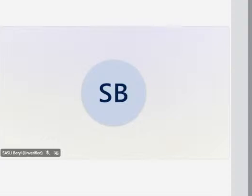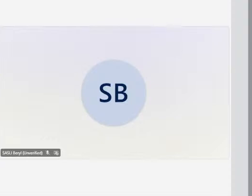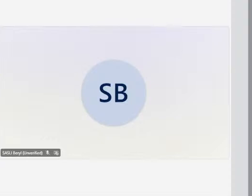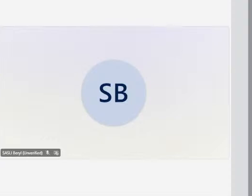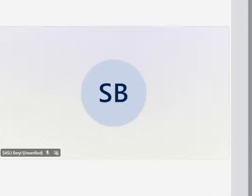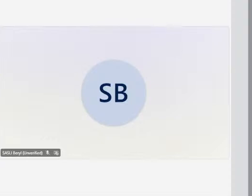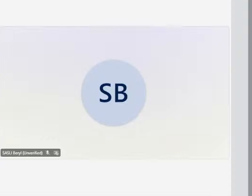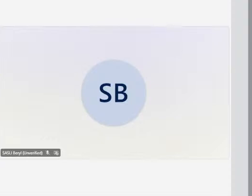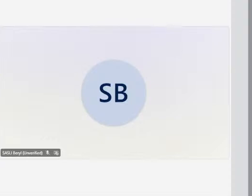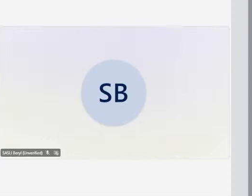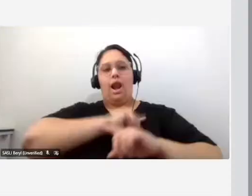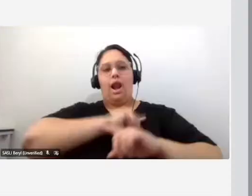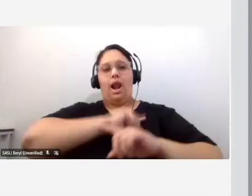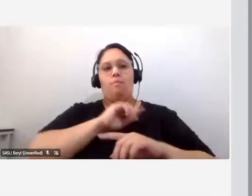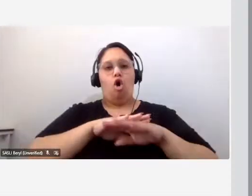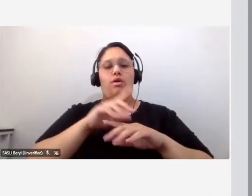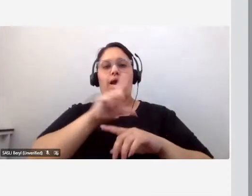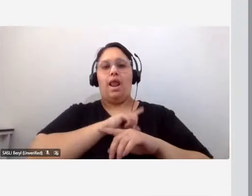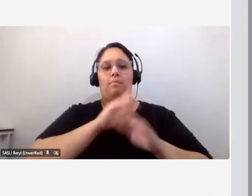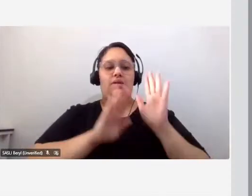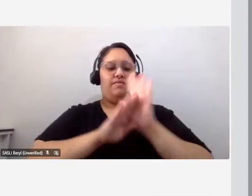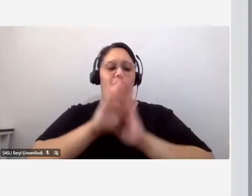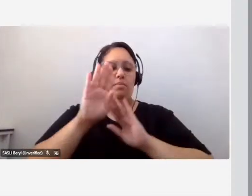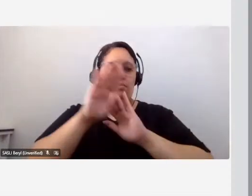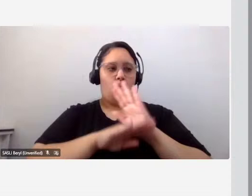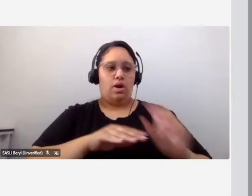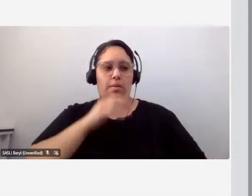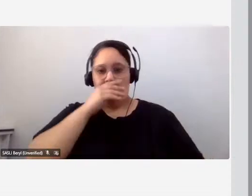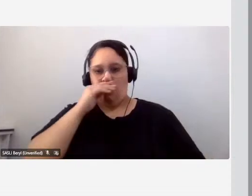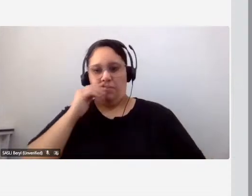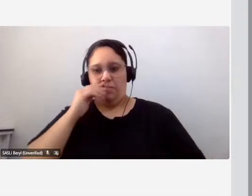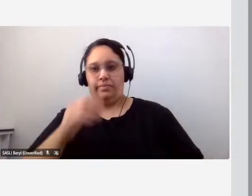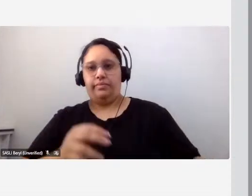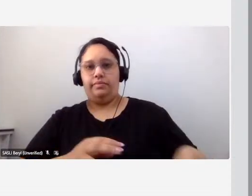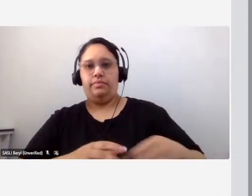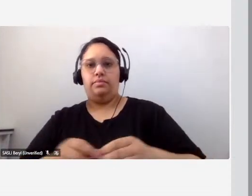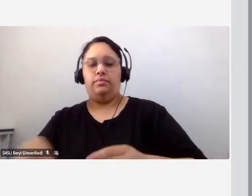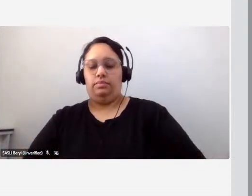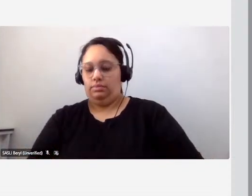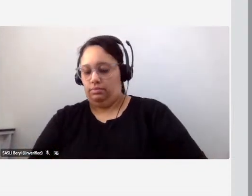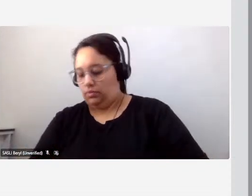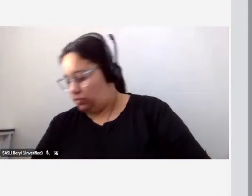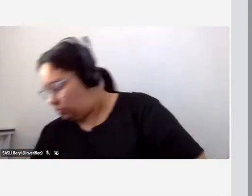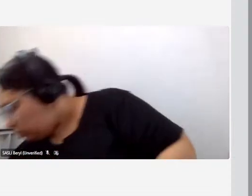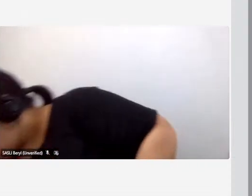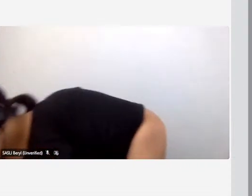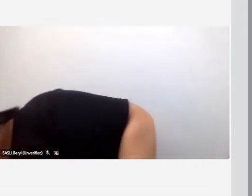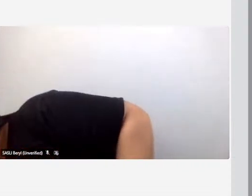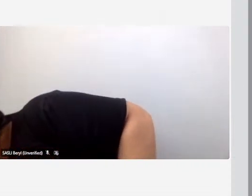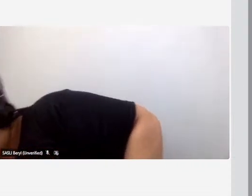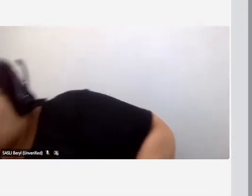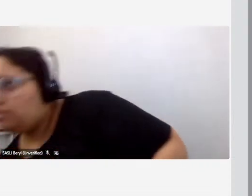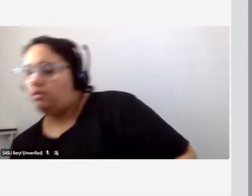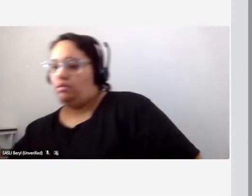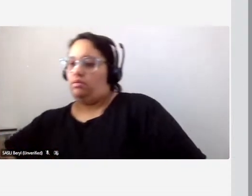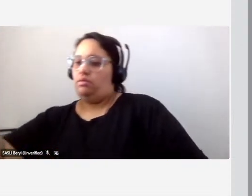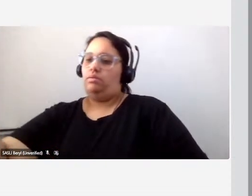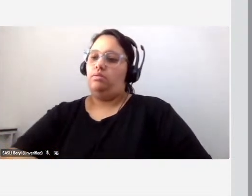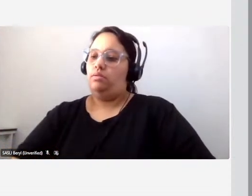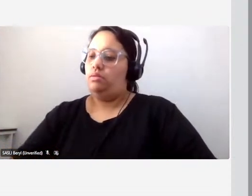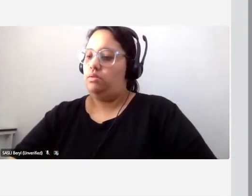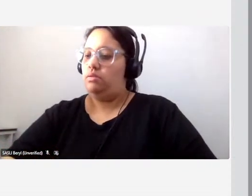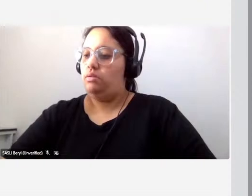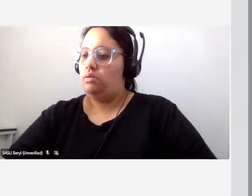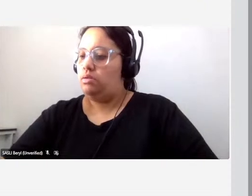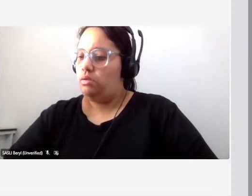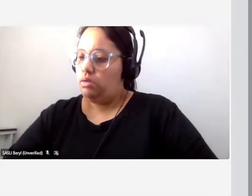are presently on the club development program, and those clubs, after 3 years, exit the program. In that time, they are entitled to